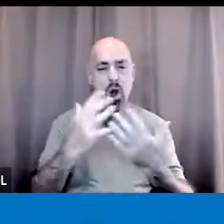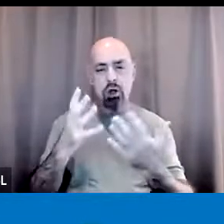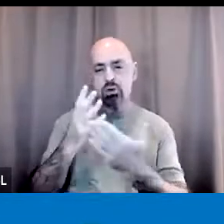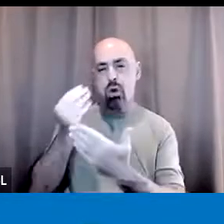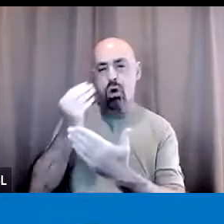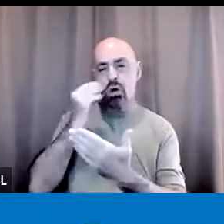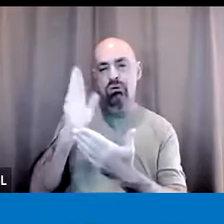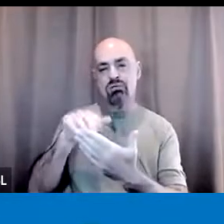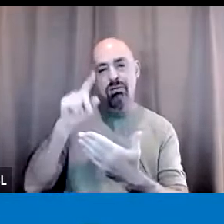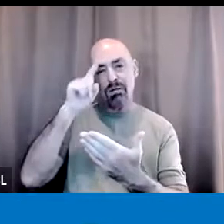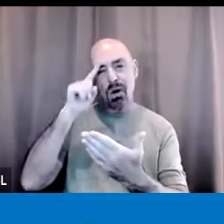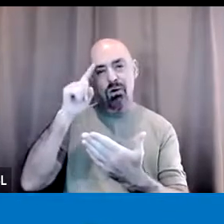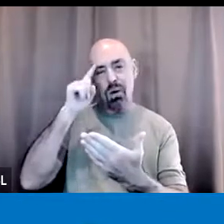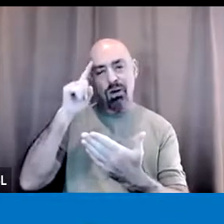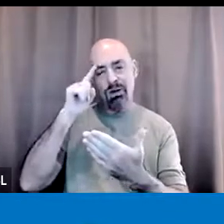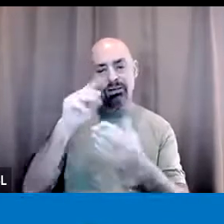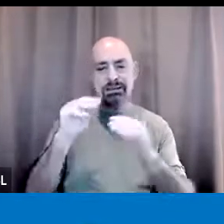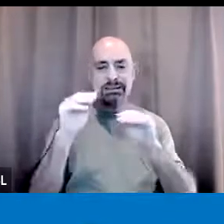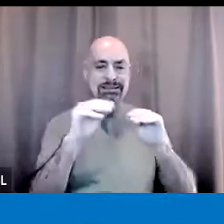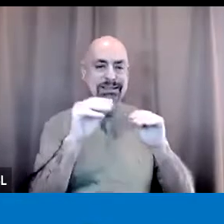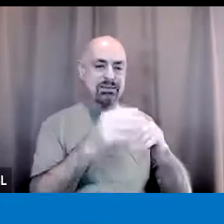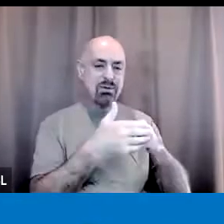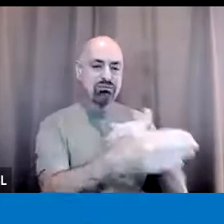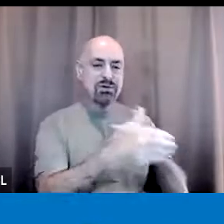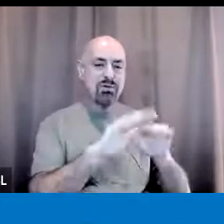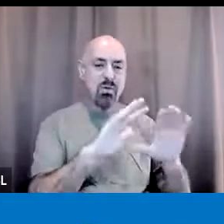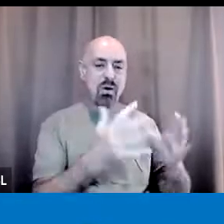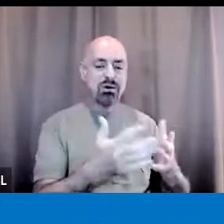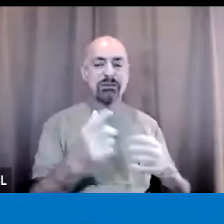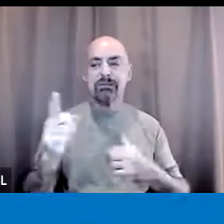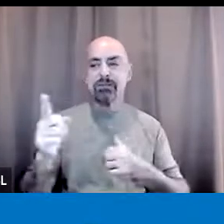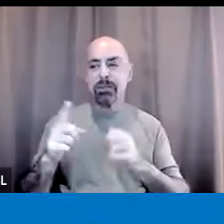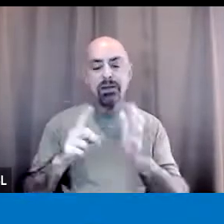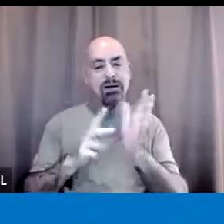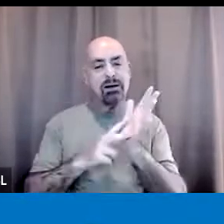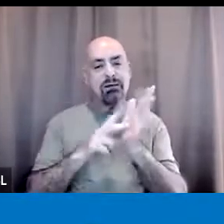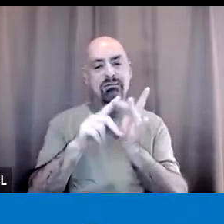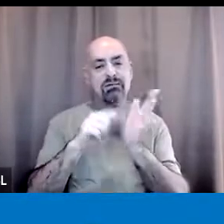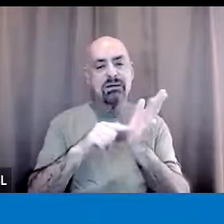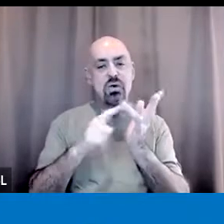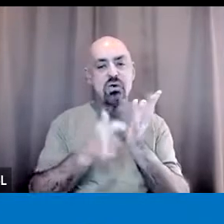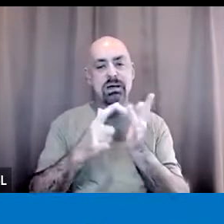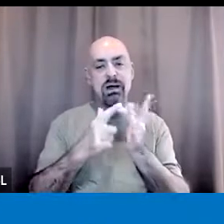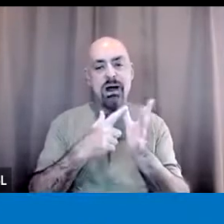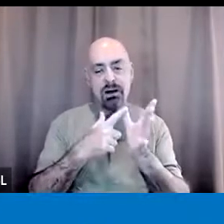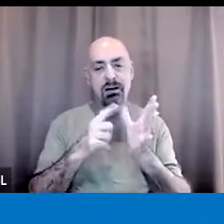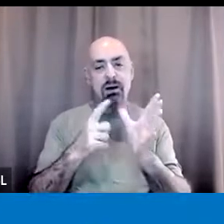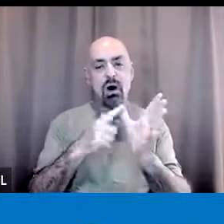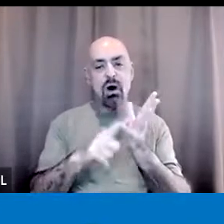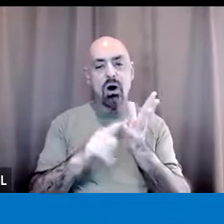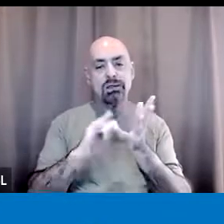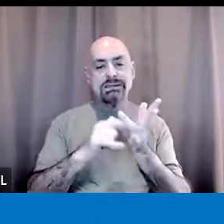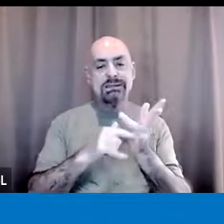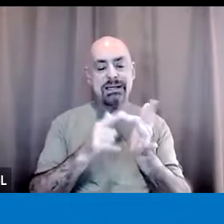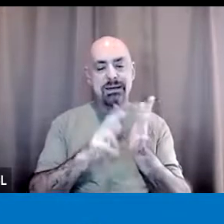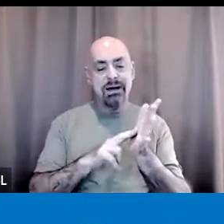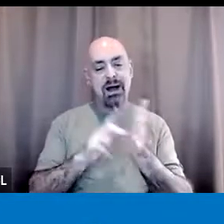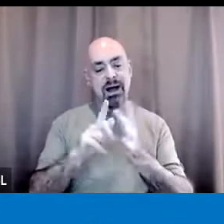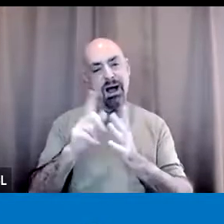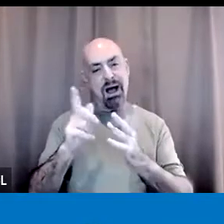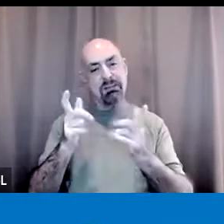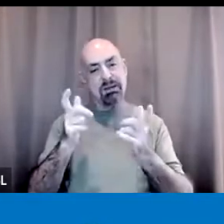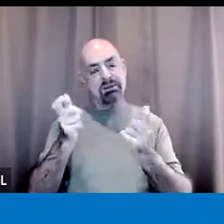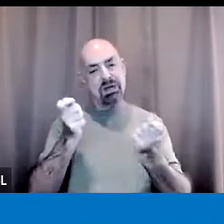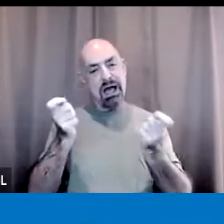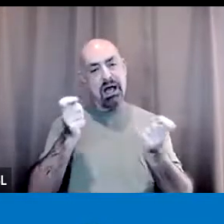of the world too. I'm Victoria Austin, and I'm the Chief Exec and co-founder of the Global Disability Innovation Hub.